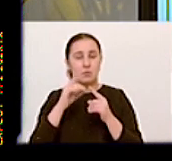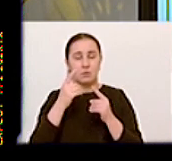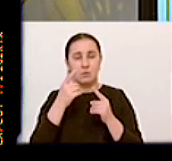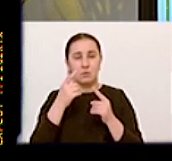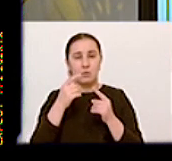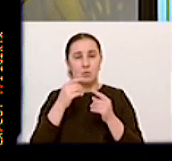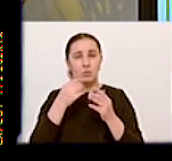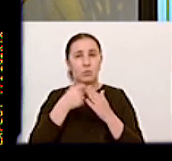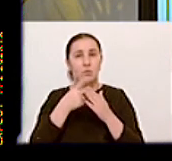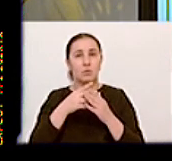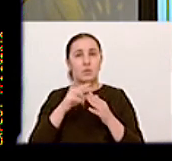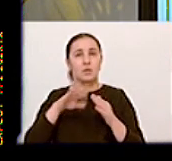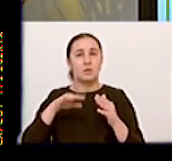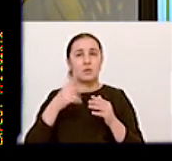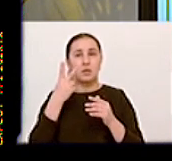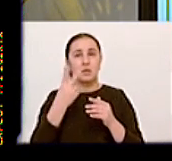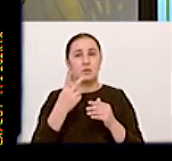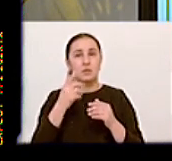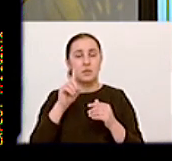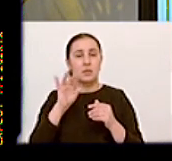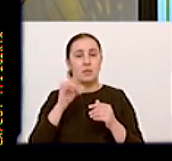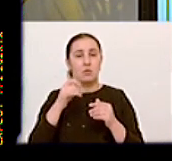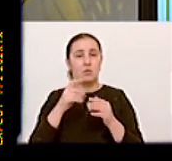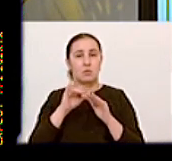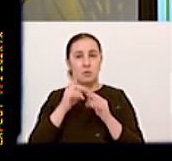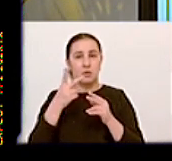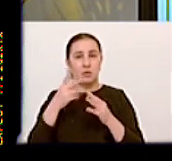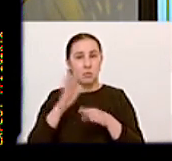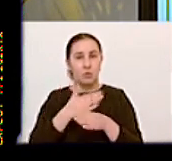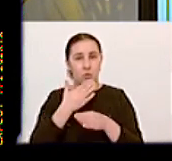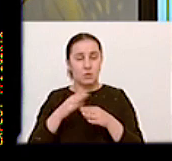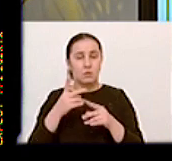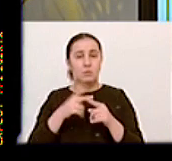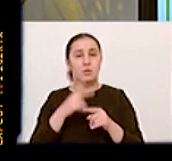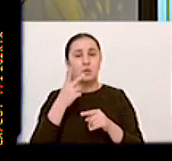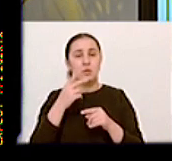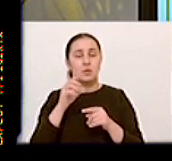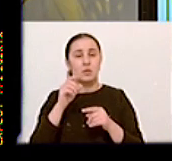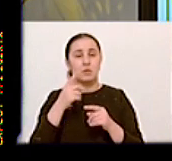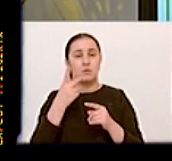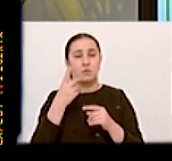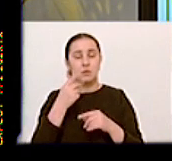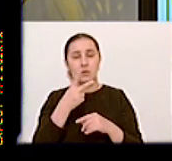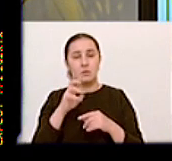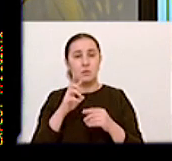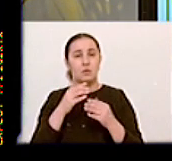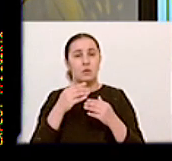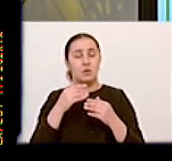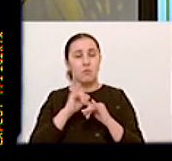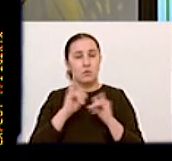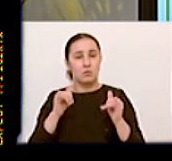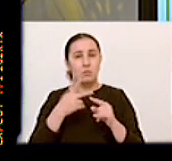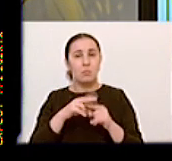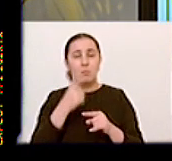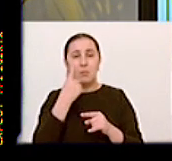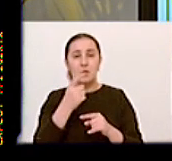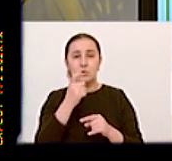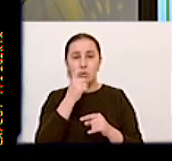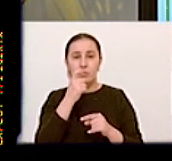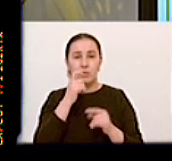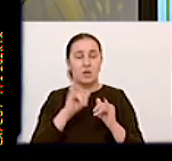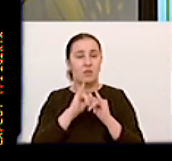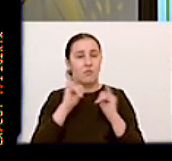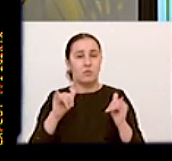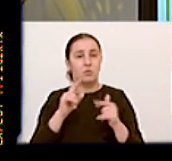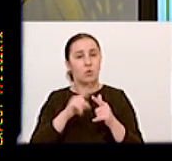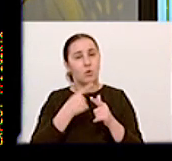urug'lanib, keyinchalik zigota 2 ga bo'linib ketib, ulardan egizaklar rivojlansa, ular bir tuxumdan